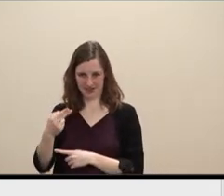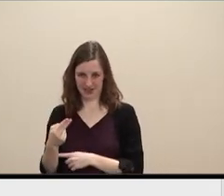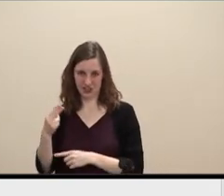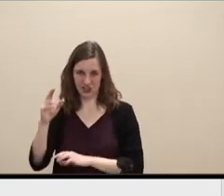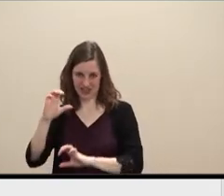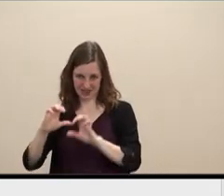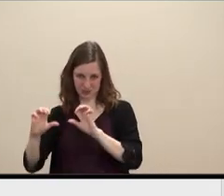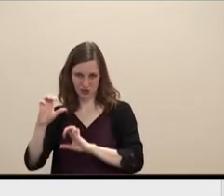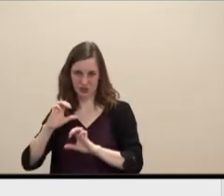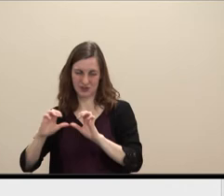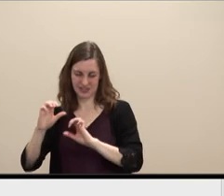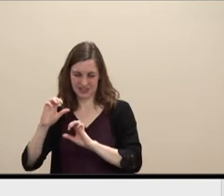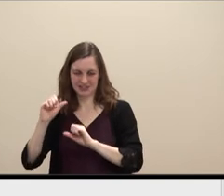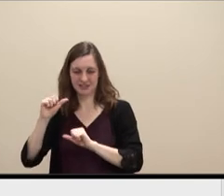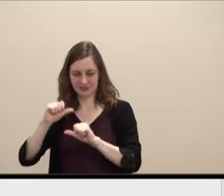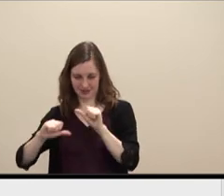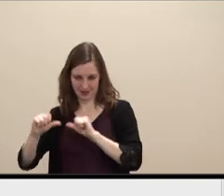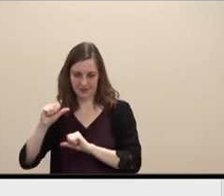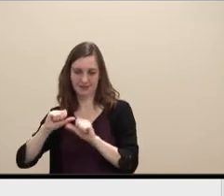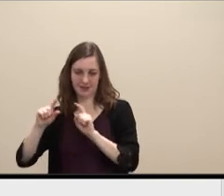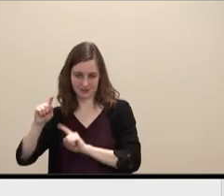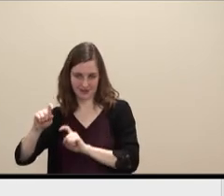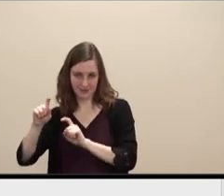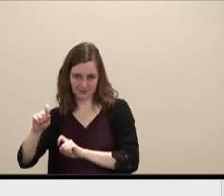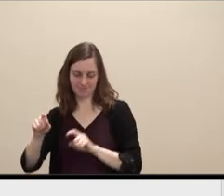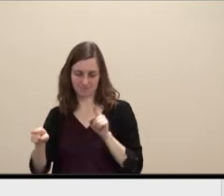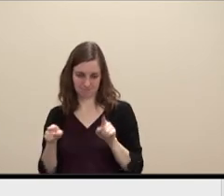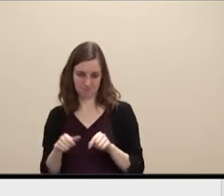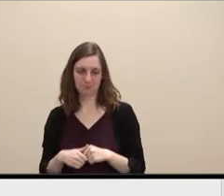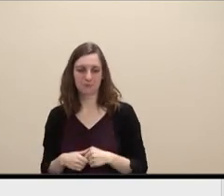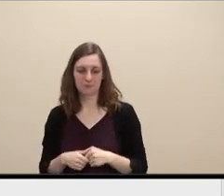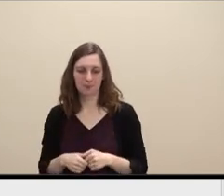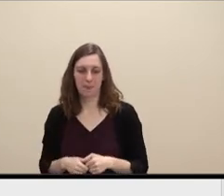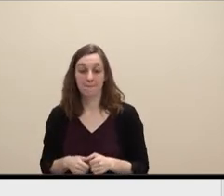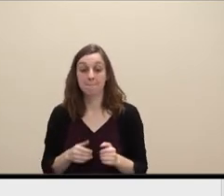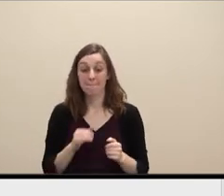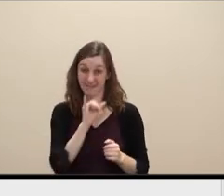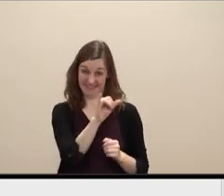In social studies, like I mentioned, elementary will not have any additional